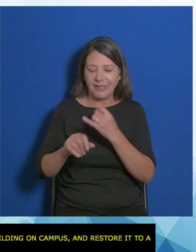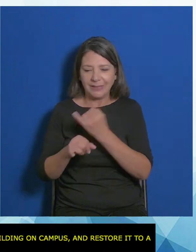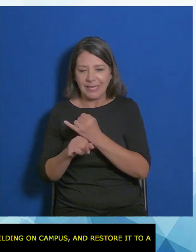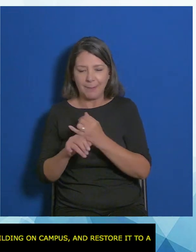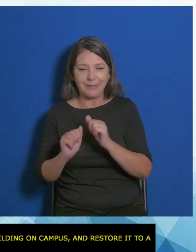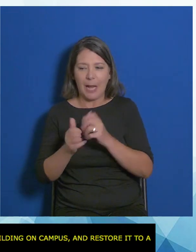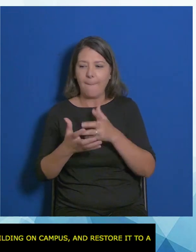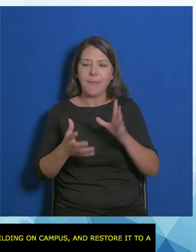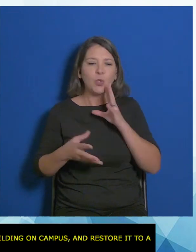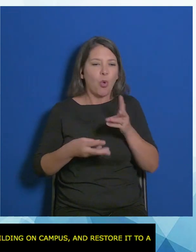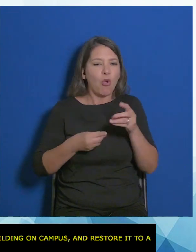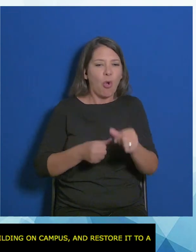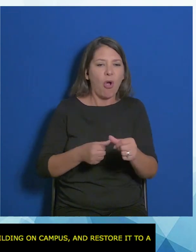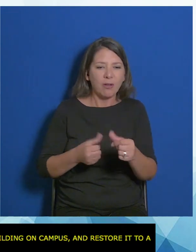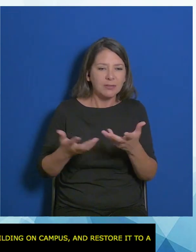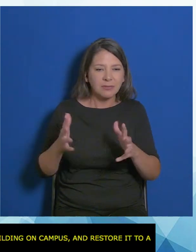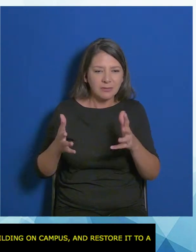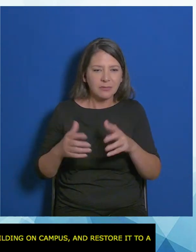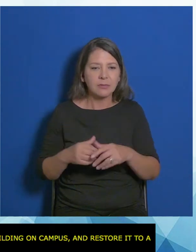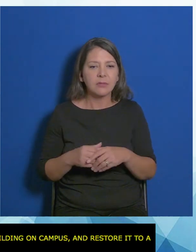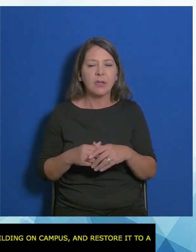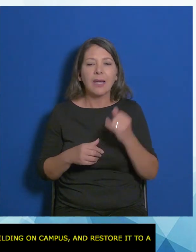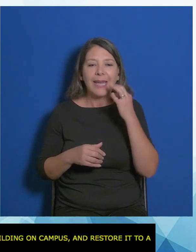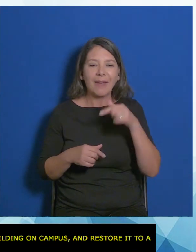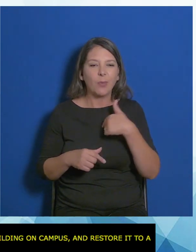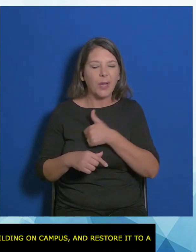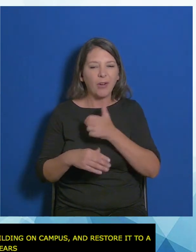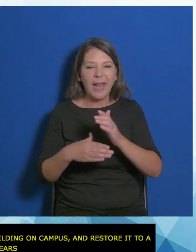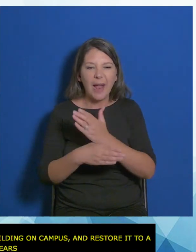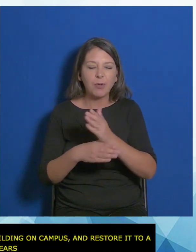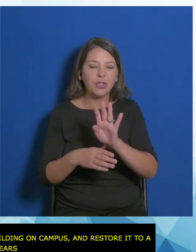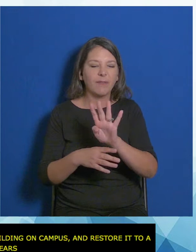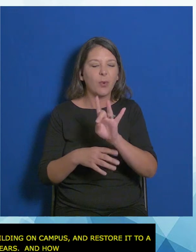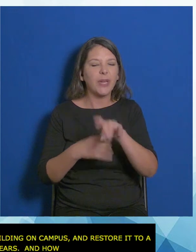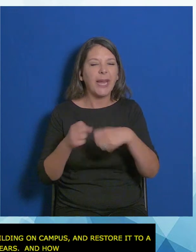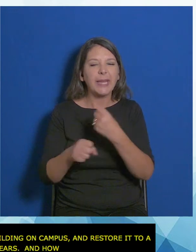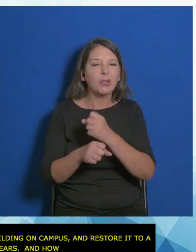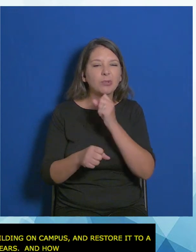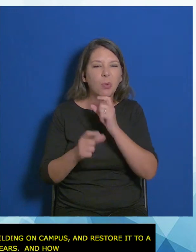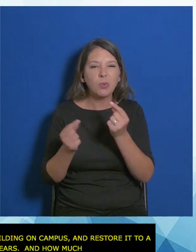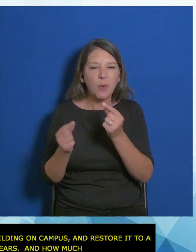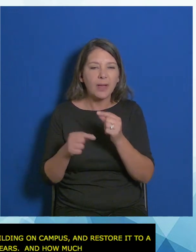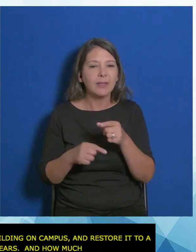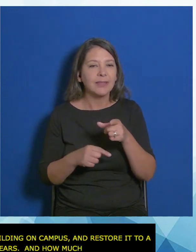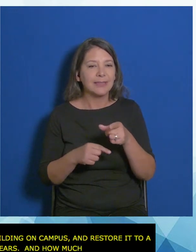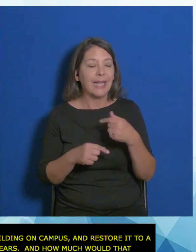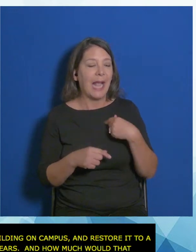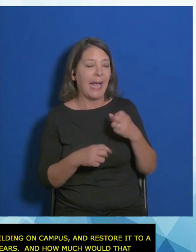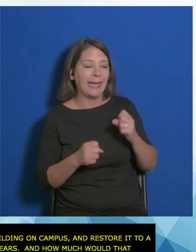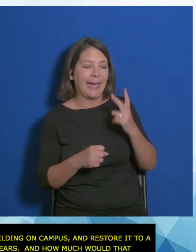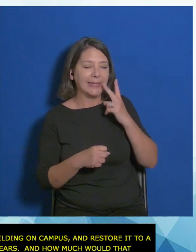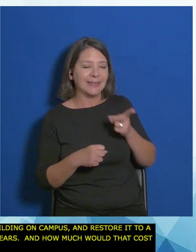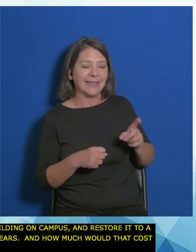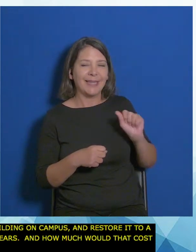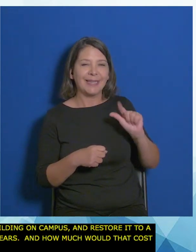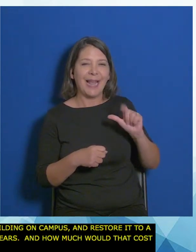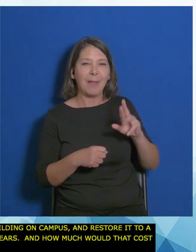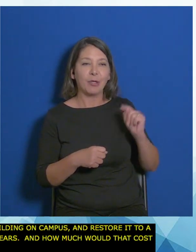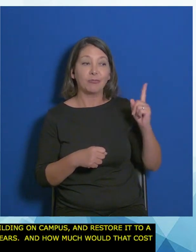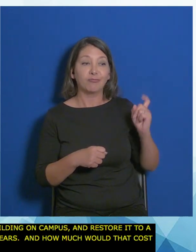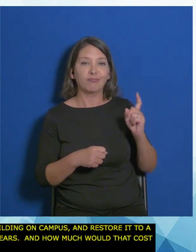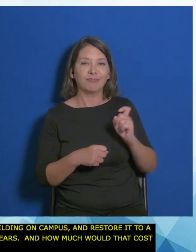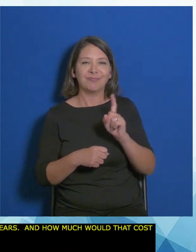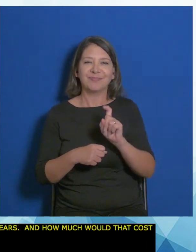total? I will defer that. I can see Albert is actually coming to the stage. I'll have him specifically answer that question for